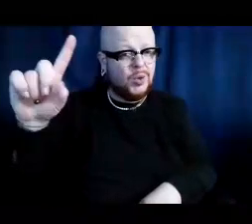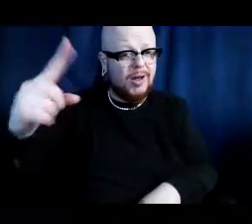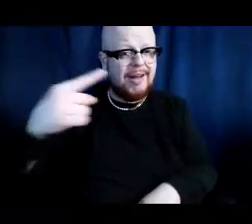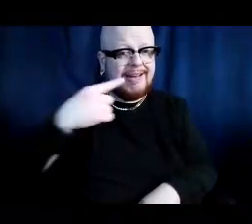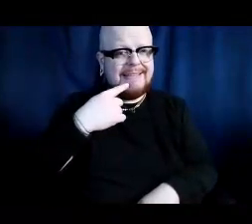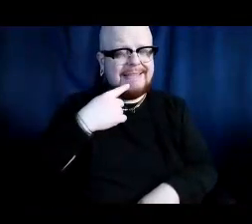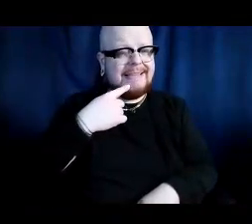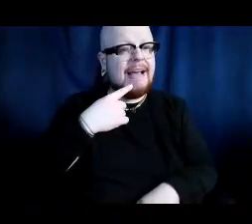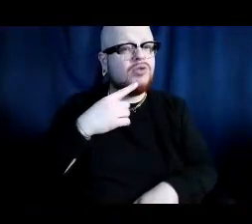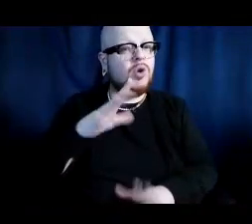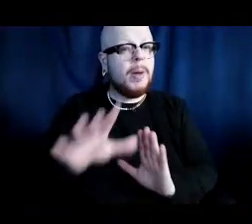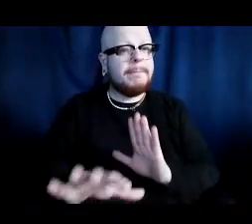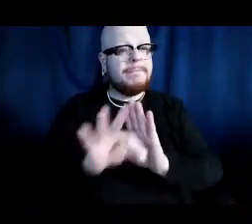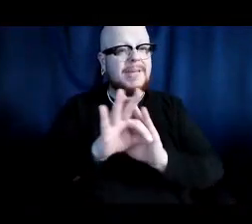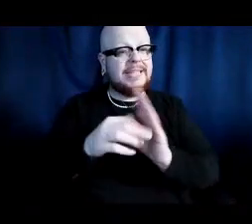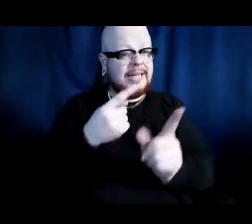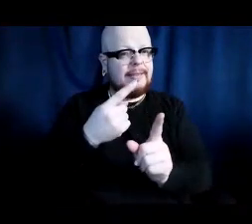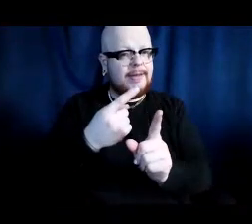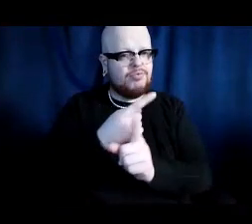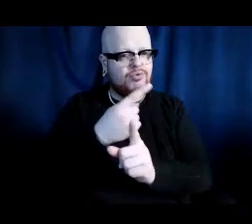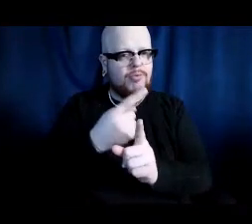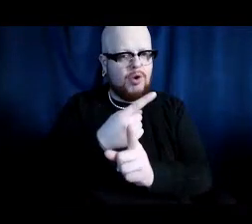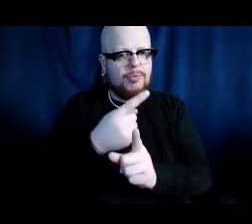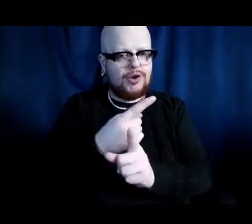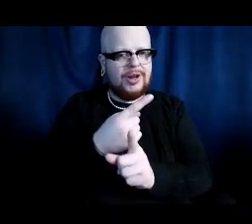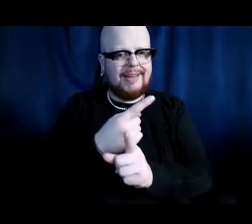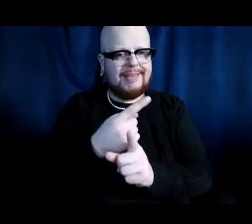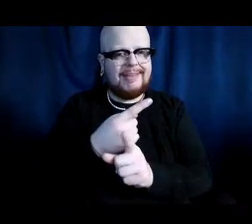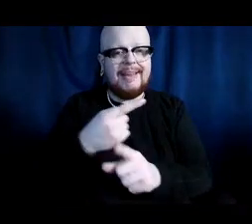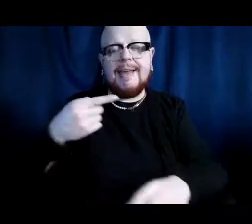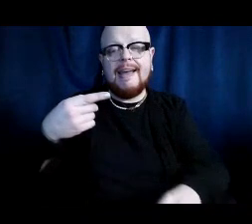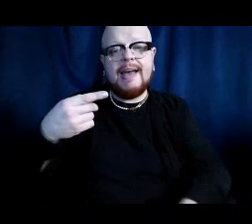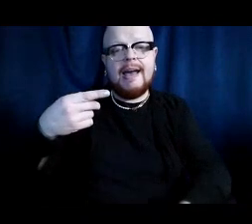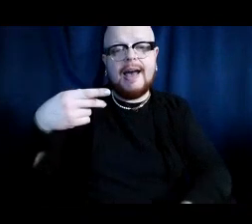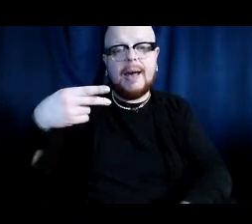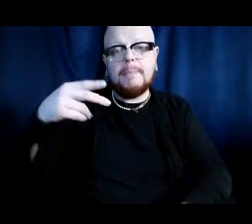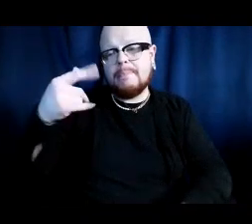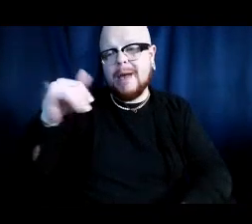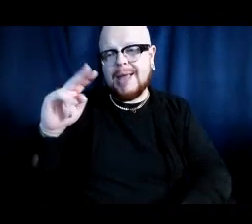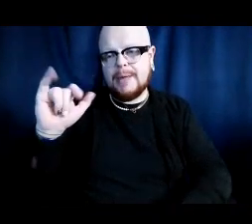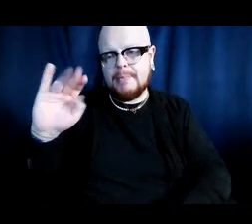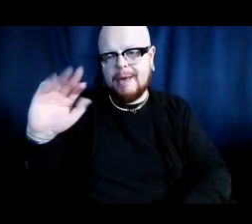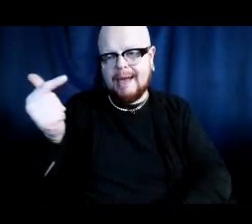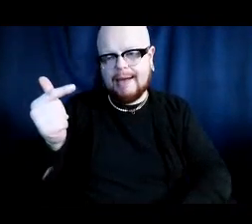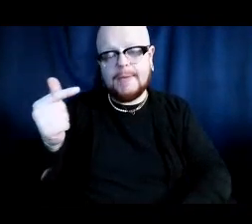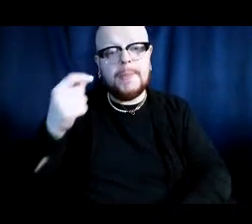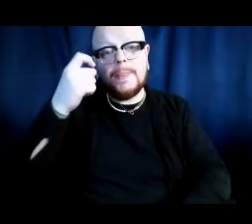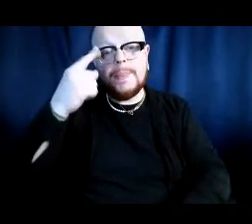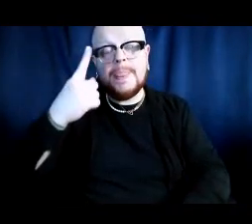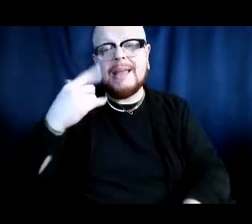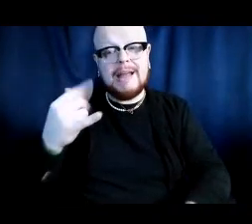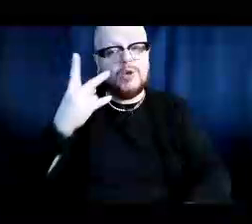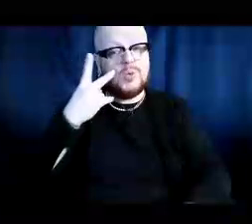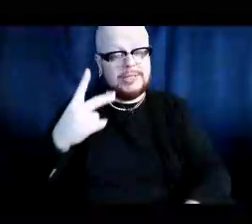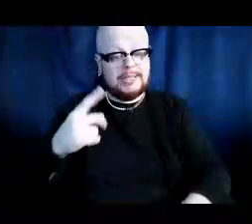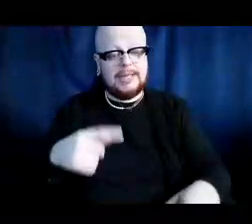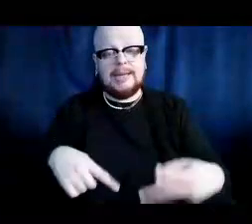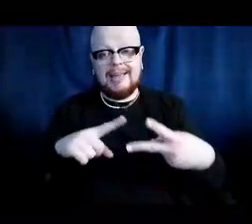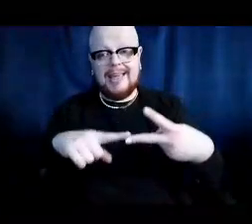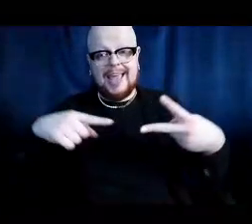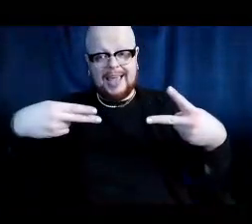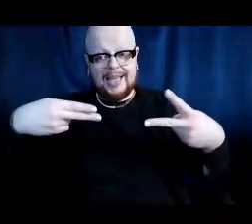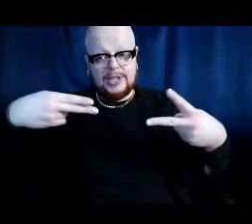are subheadings referred to as H2 under preparing the piping bag, which are 3 steps identified to prepare the piping